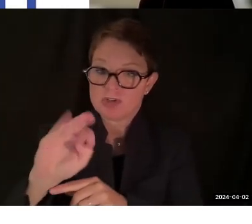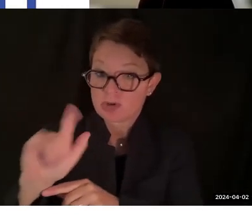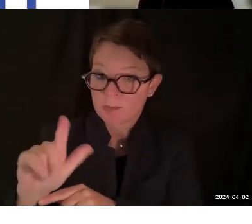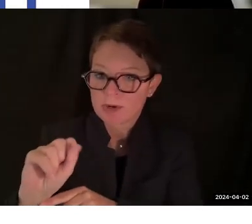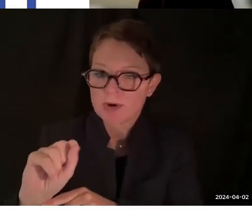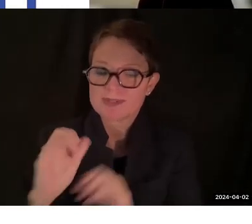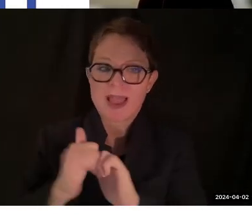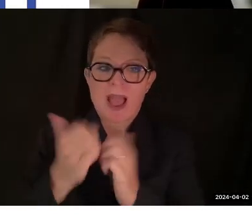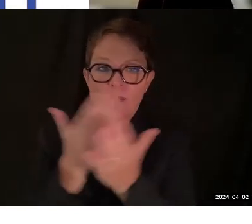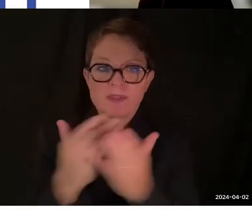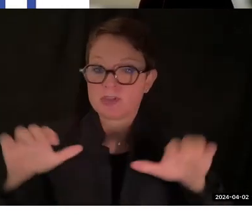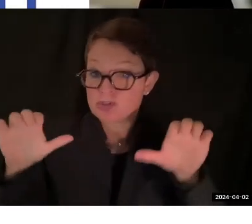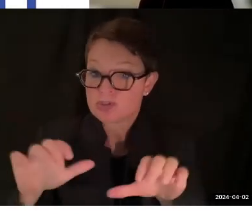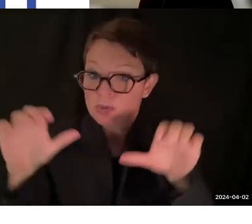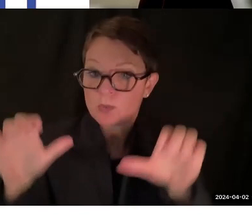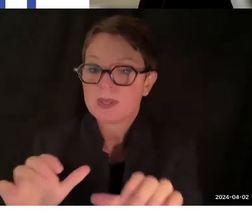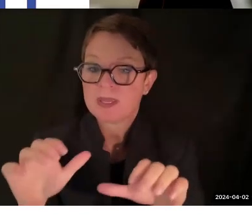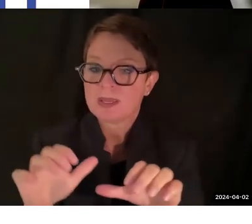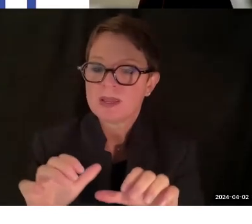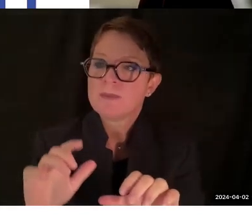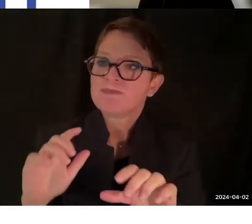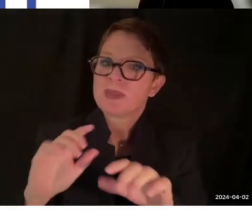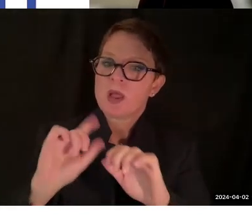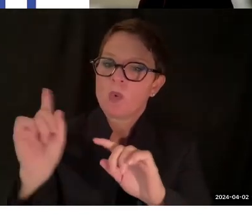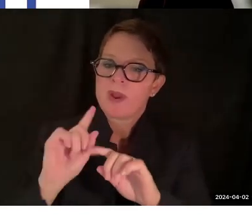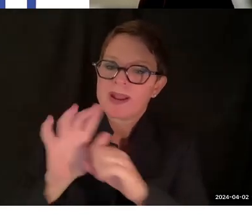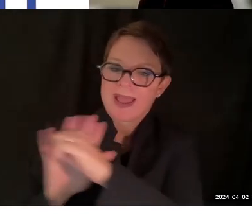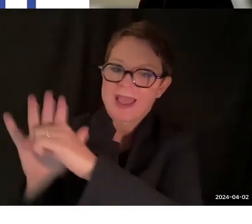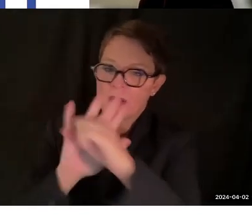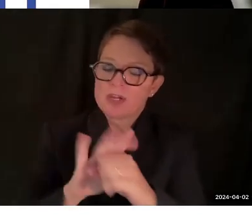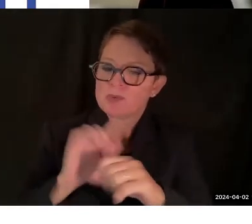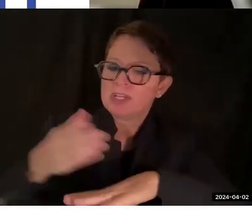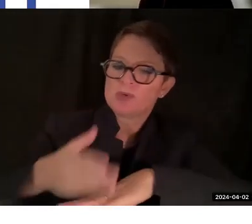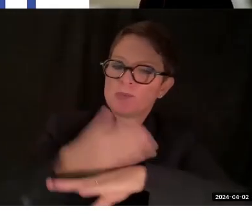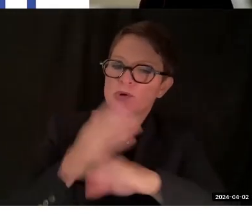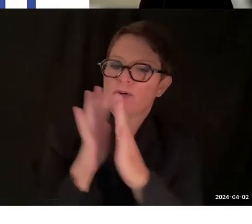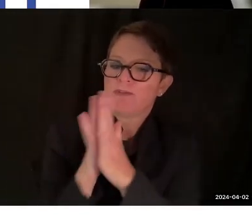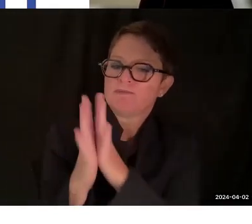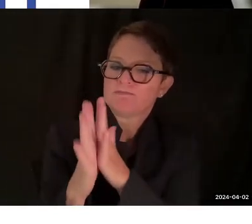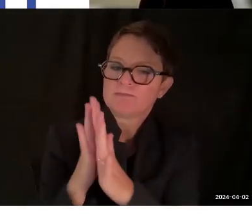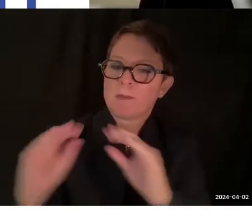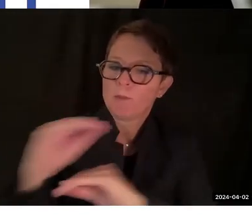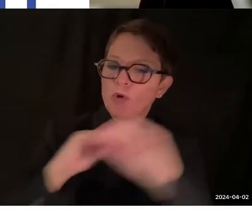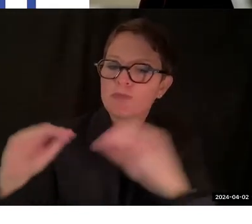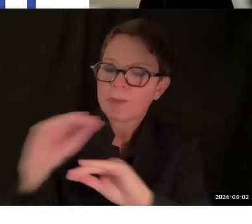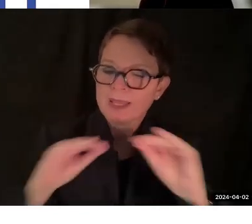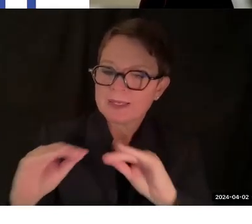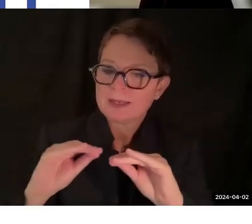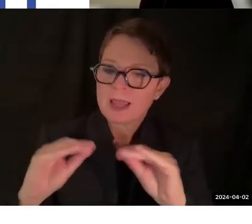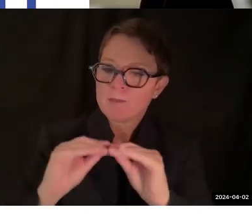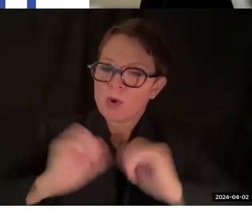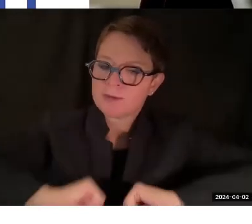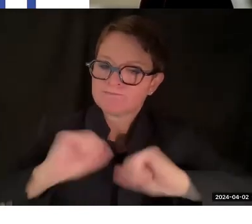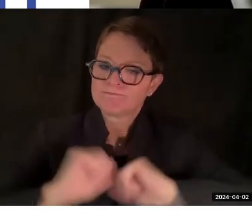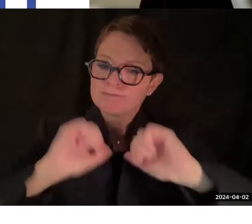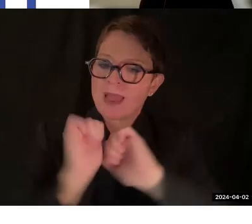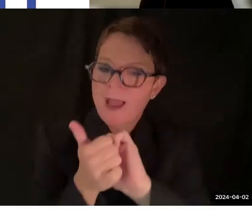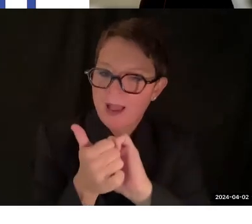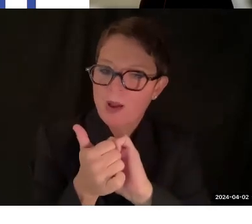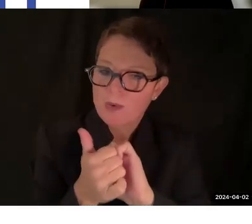how are things doing and where do we have areas that need improvement and what improvements might help address some of the things that we're concerned